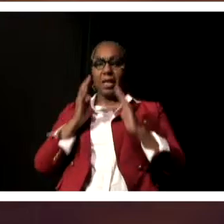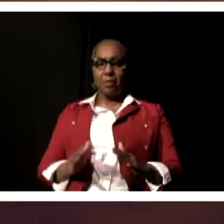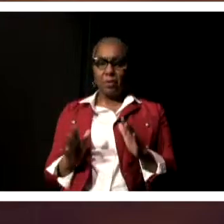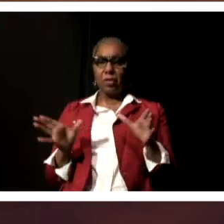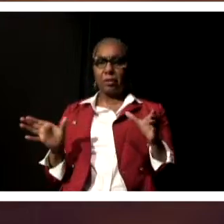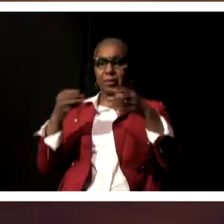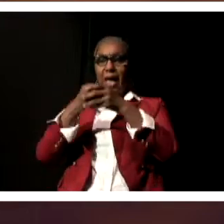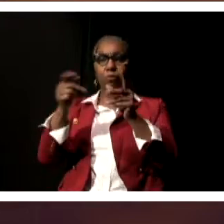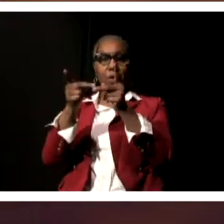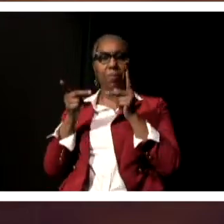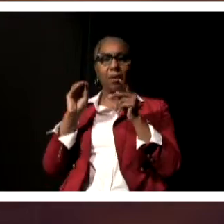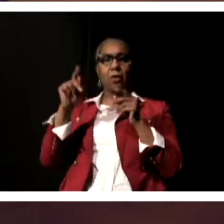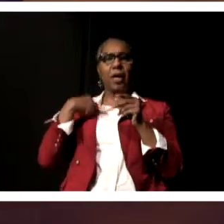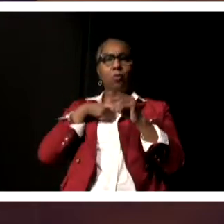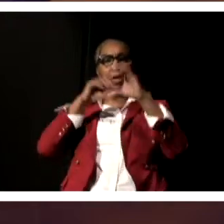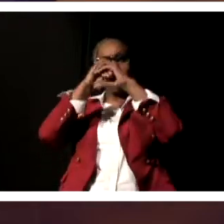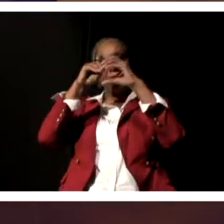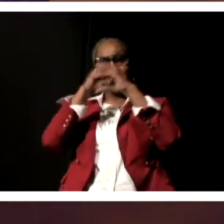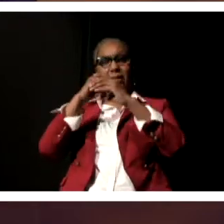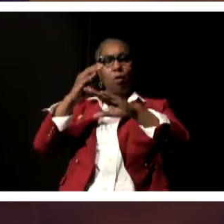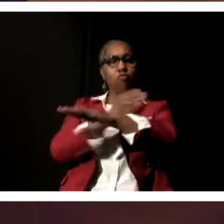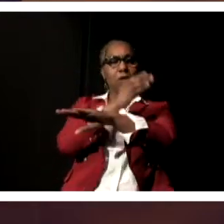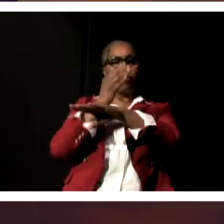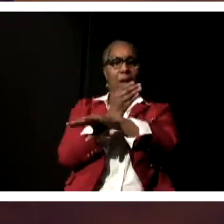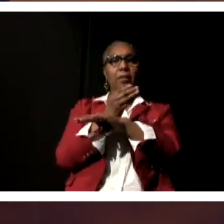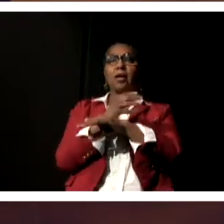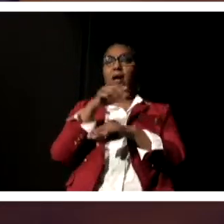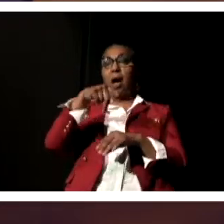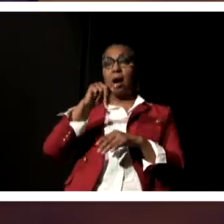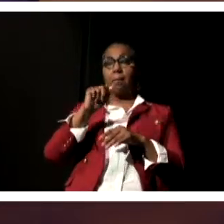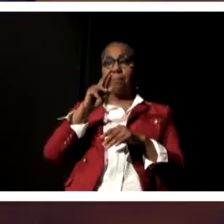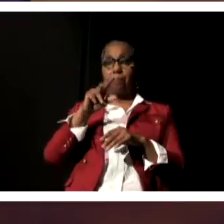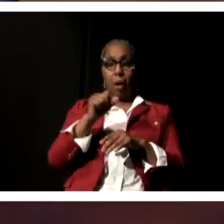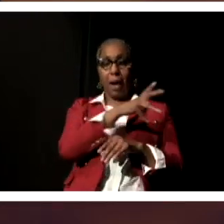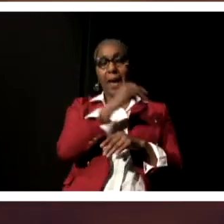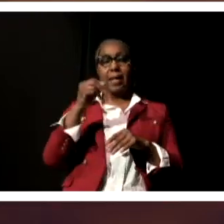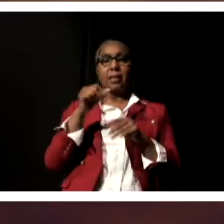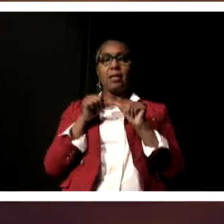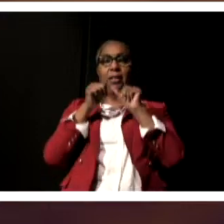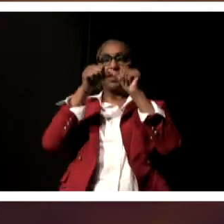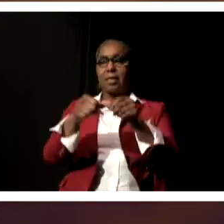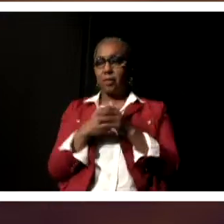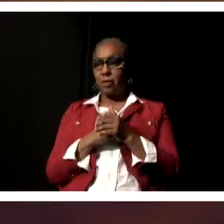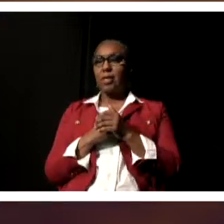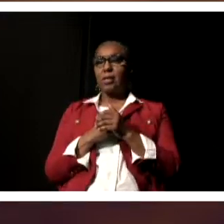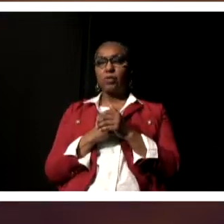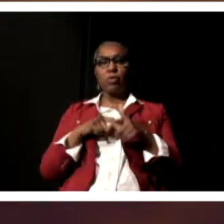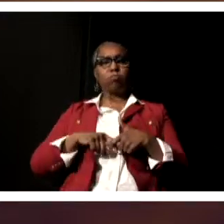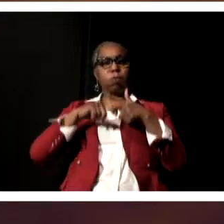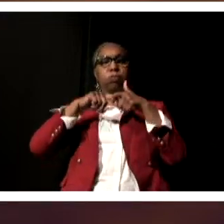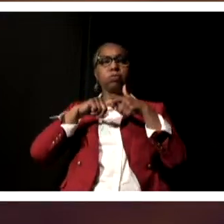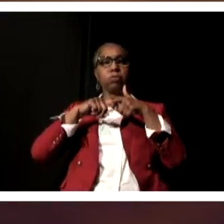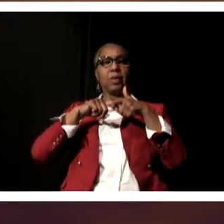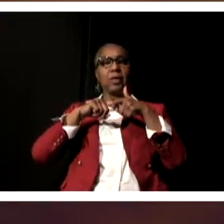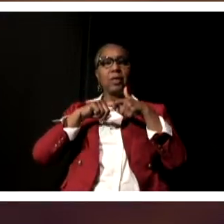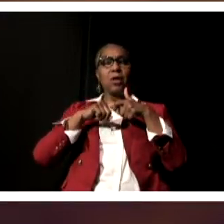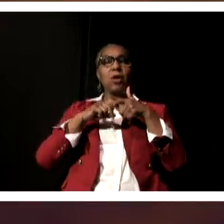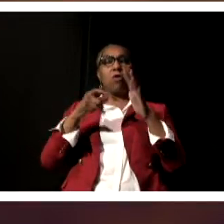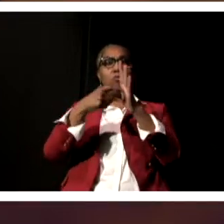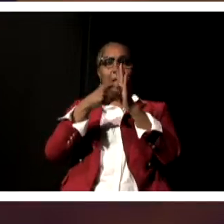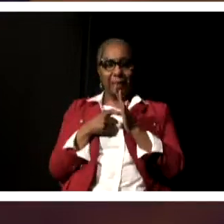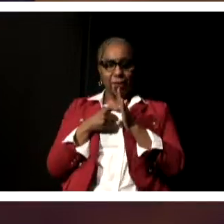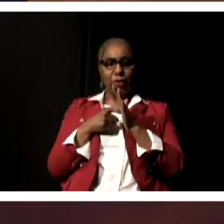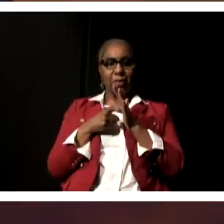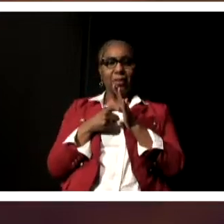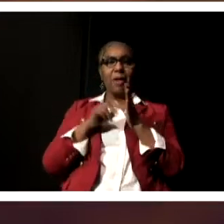places. We are investing in the restoration of our parks, and we continue to relax burdensome regulations and waive